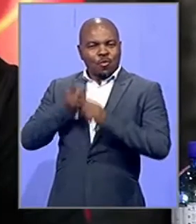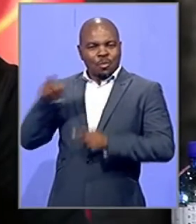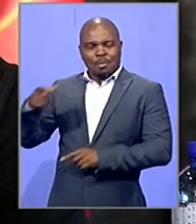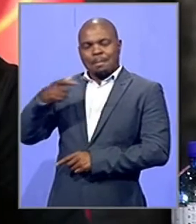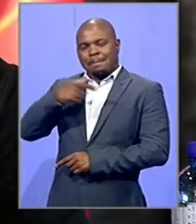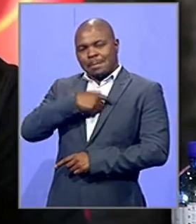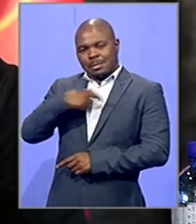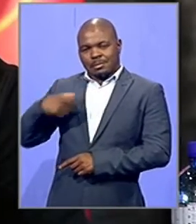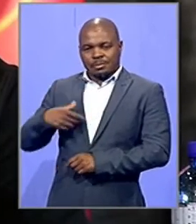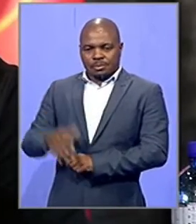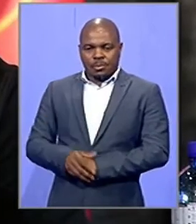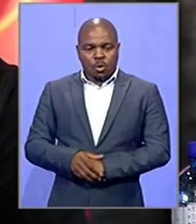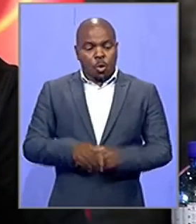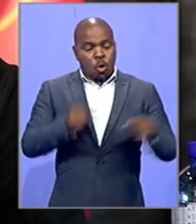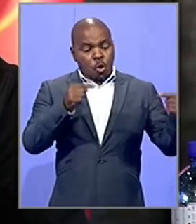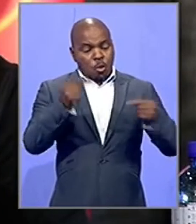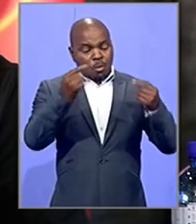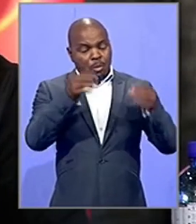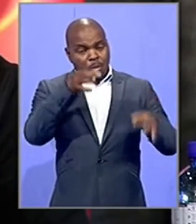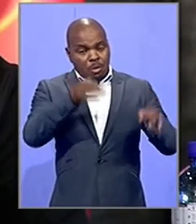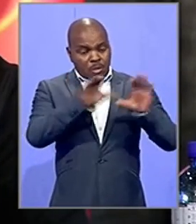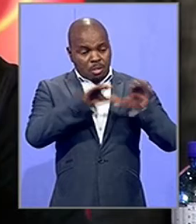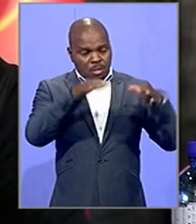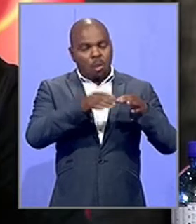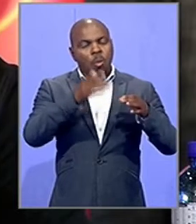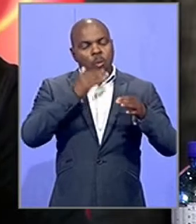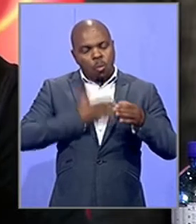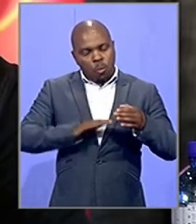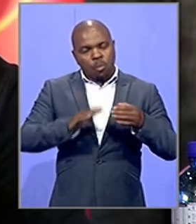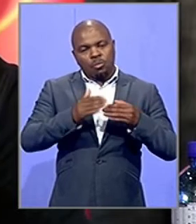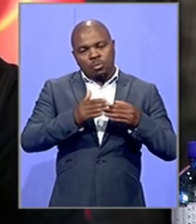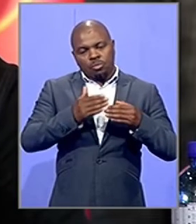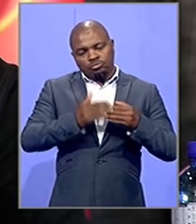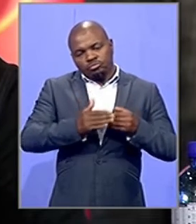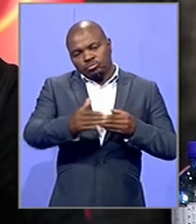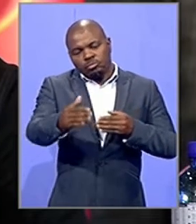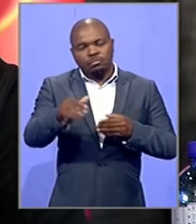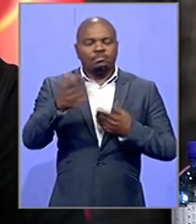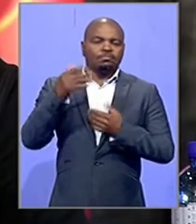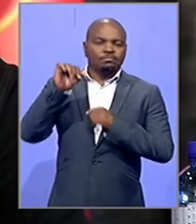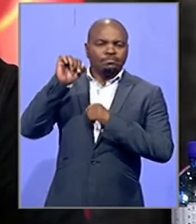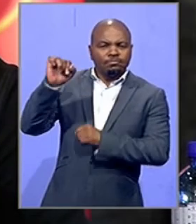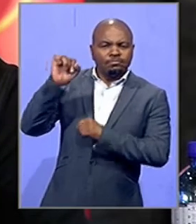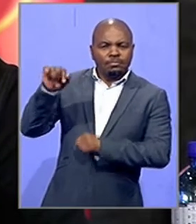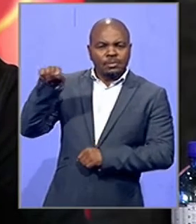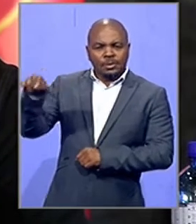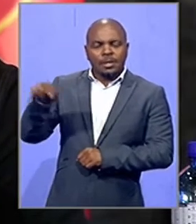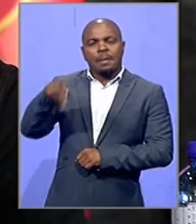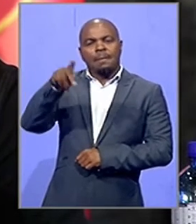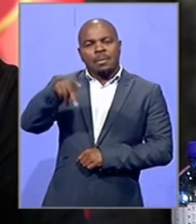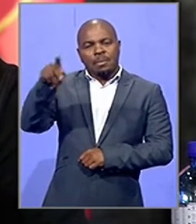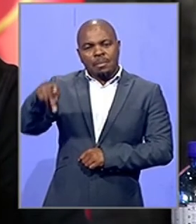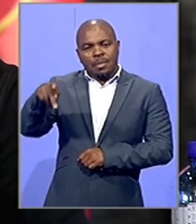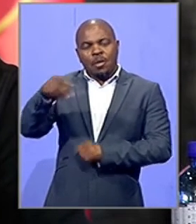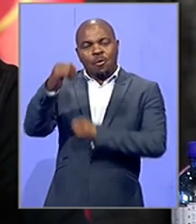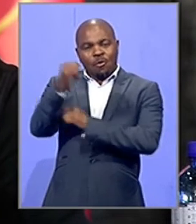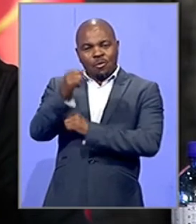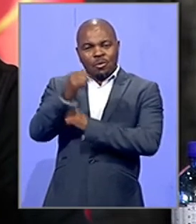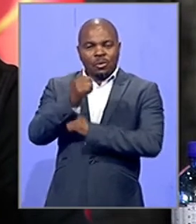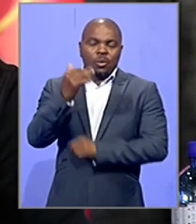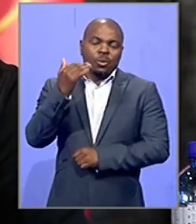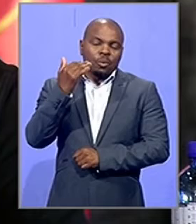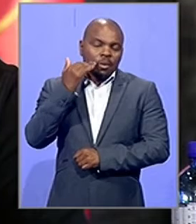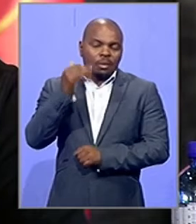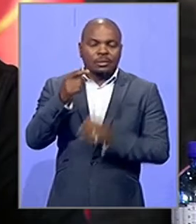will, as opposition political parties, will engage in a picket to the Office of the Public Protector on the 9th